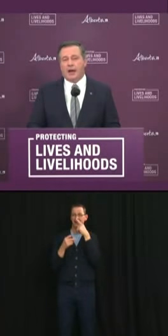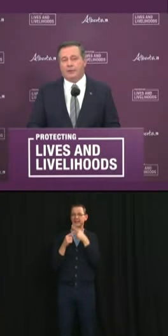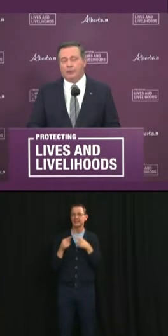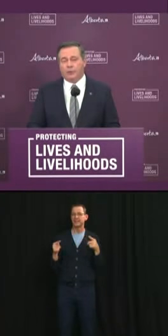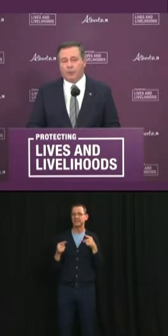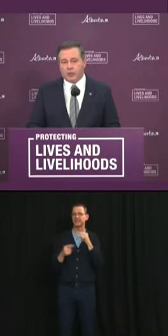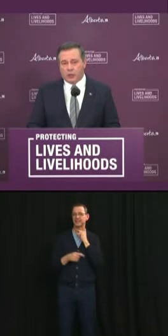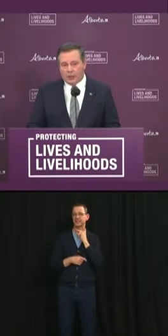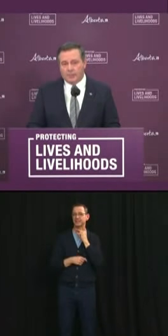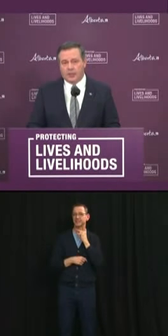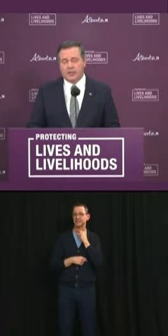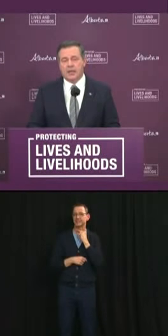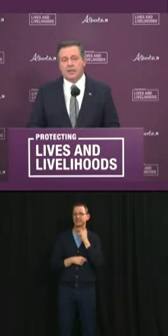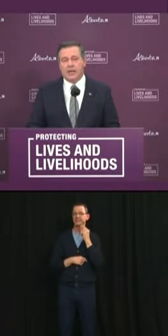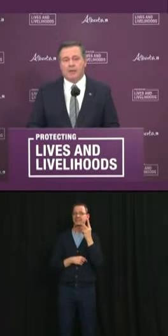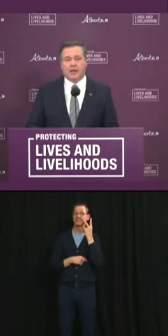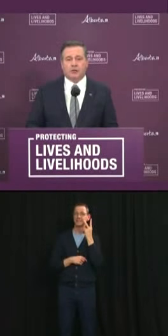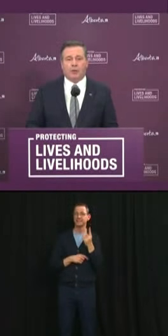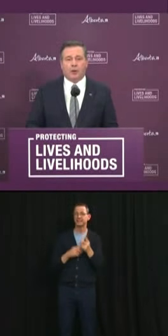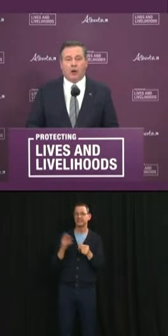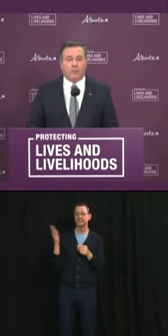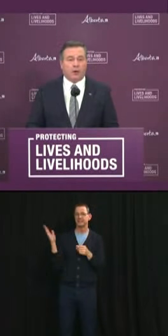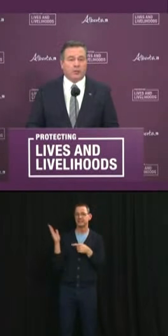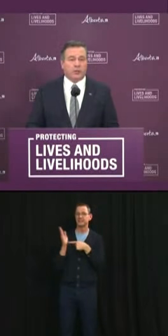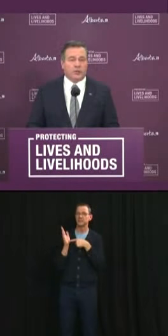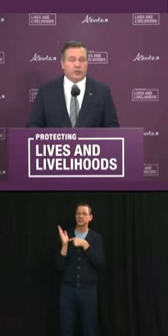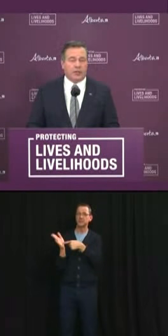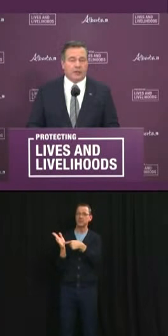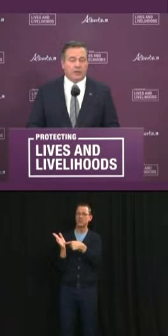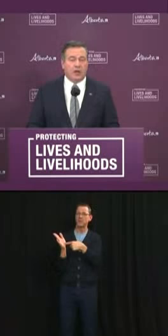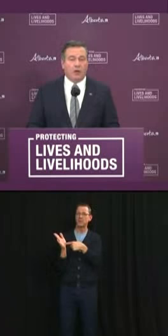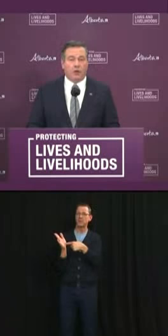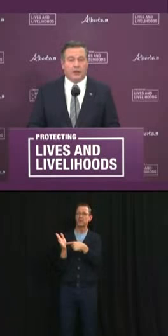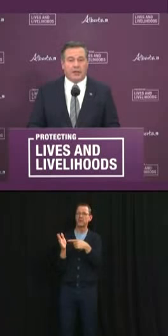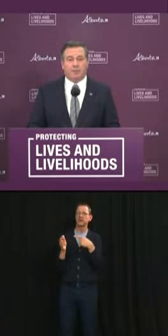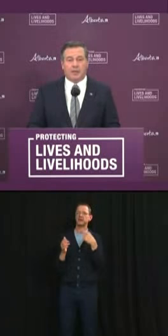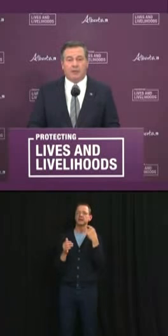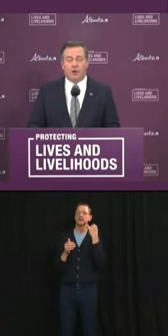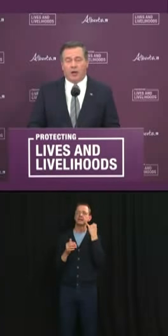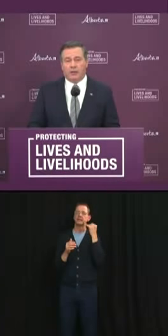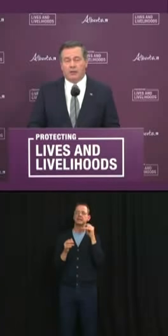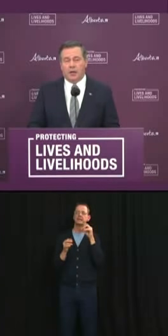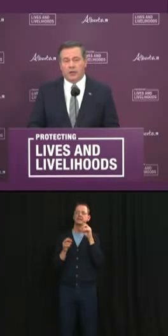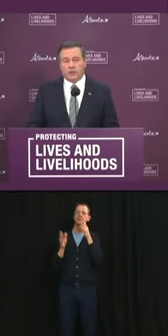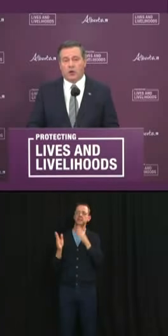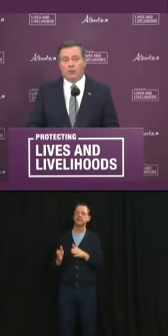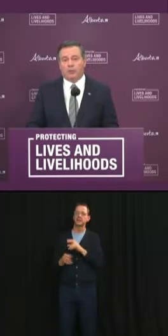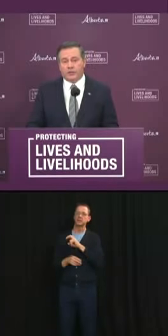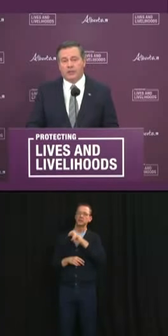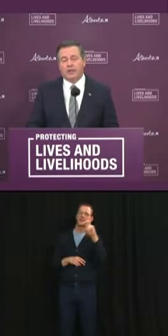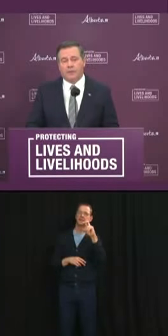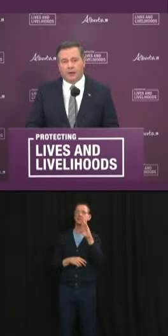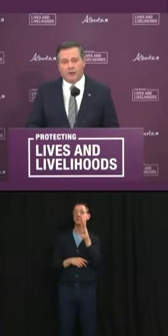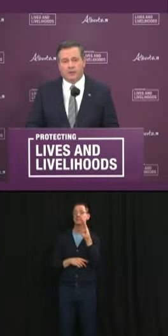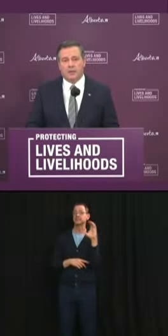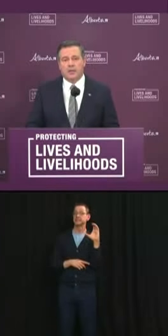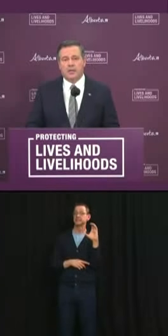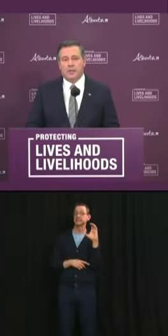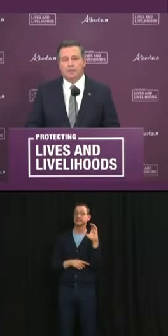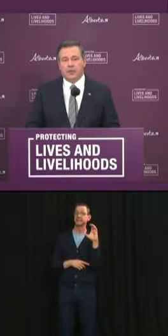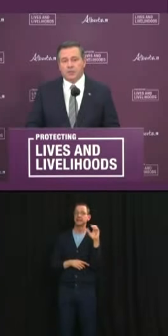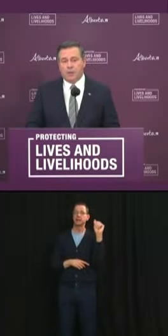returning traveler from British Columbia came back to Alberta on March the 6th with the P1, so-called Brazilian